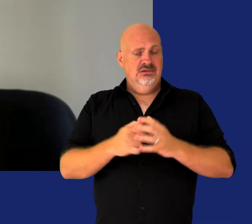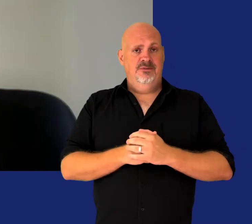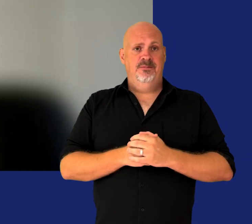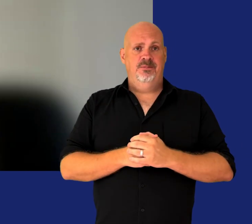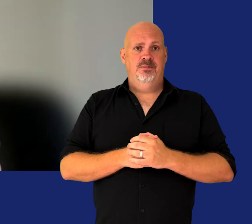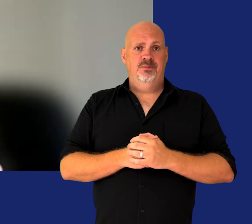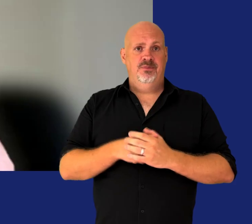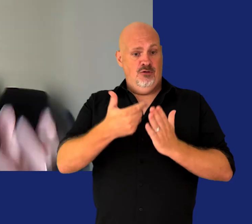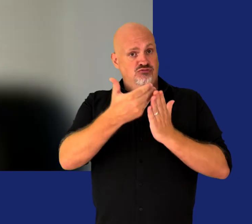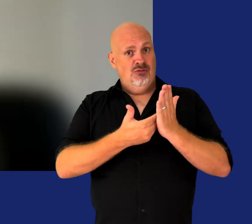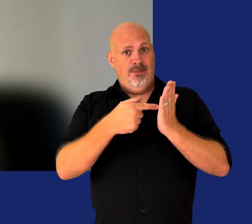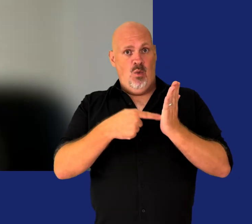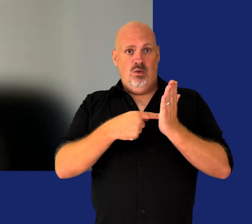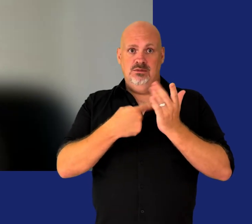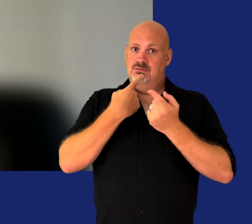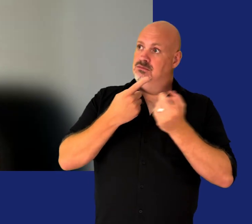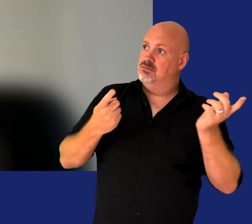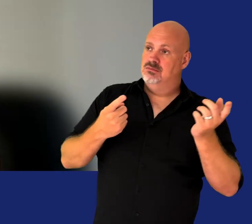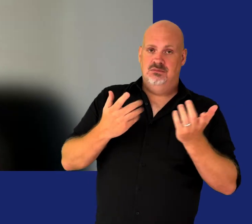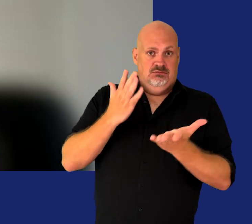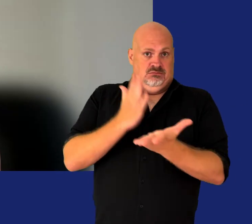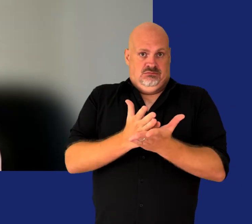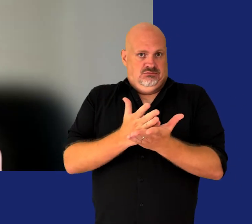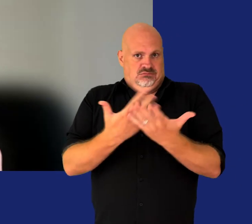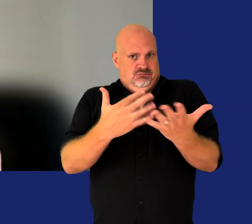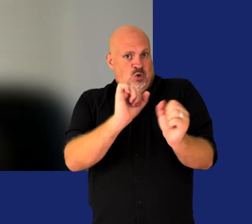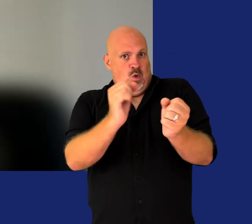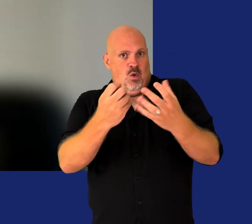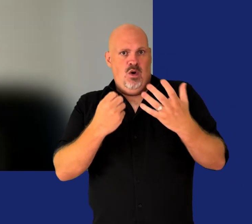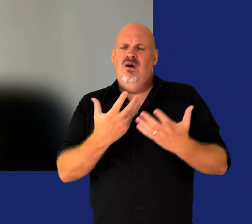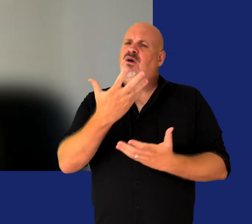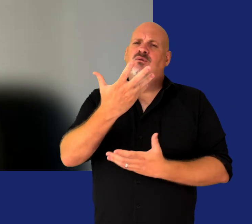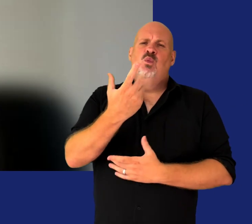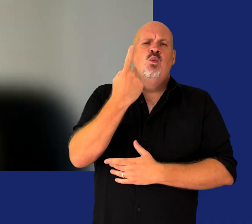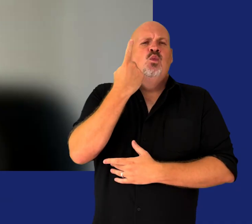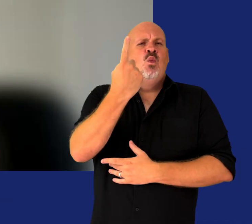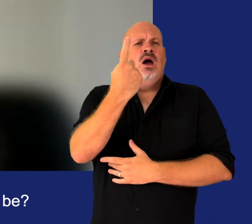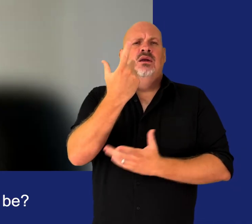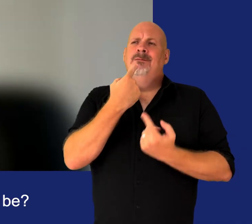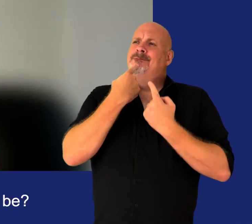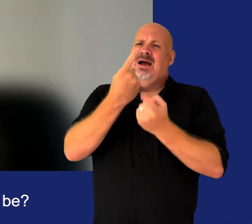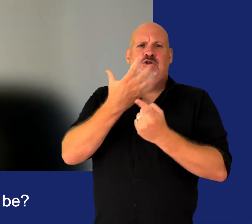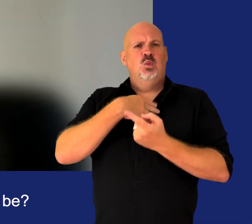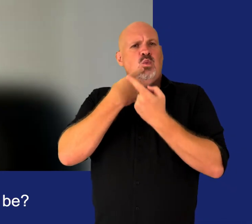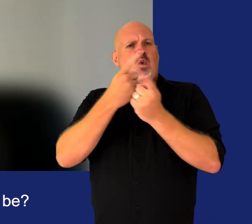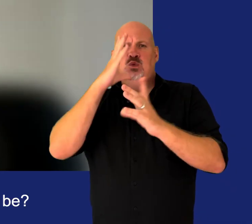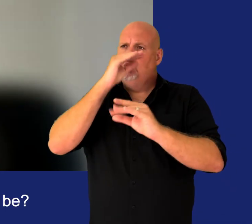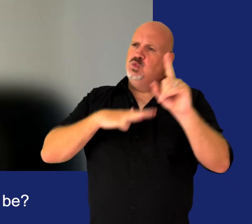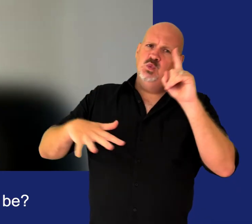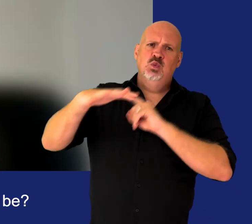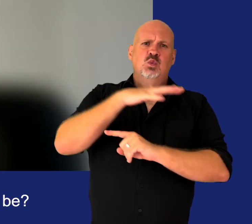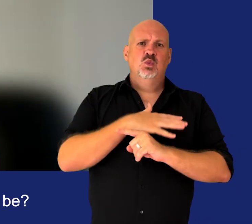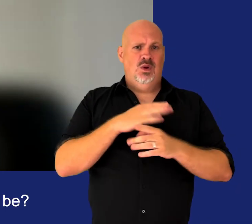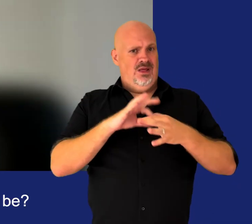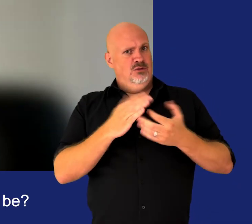the messages from the report being brought to life. If you could ask the sector to take one message from today's discussion, what